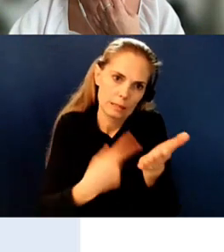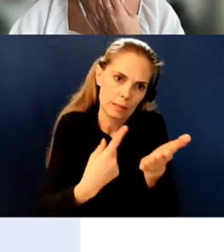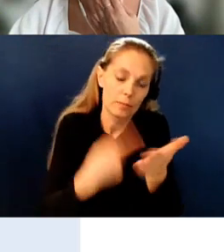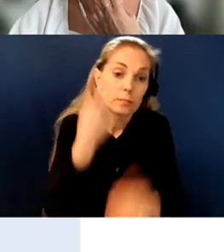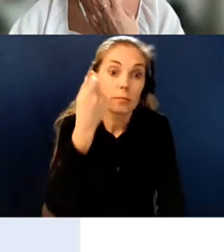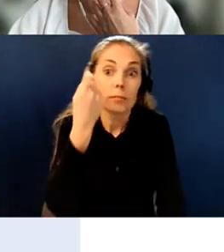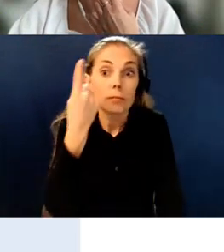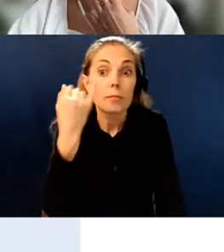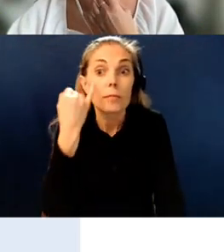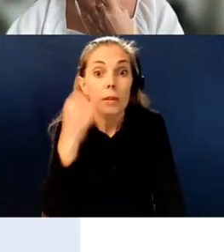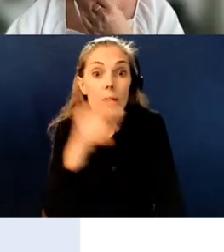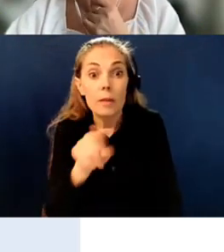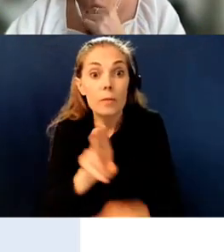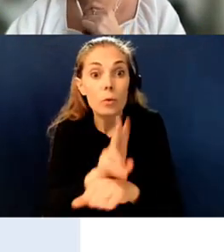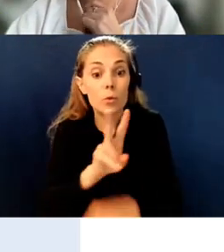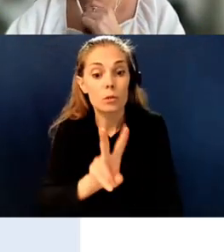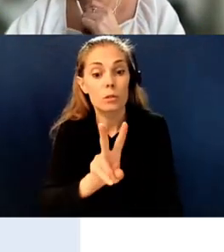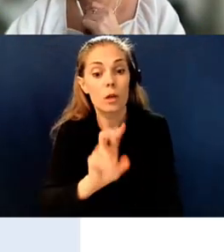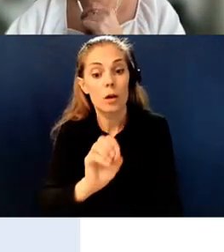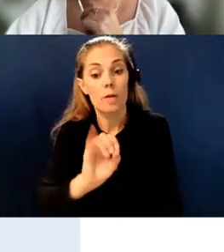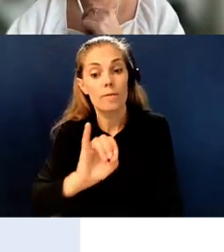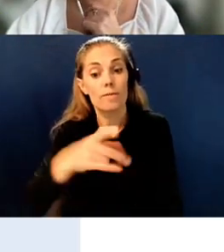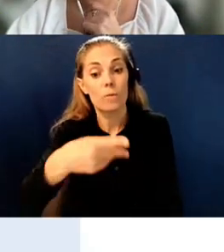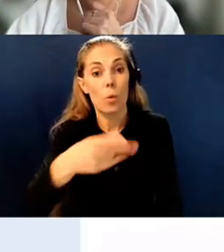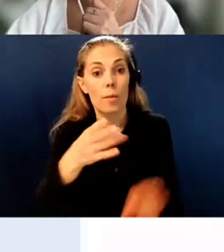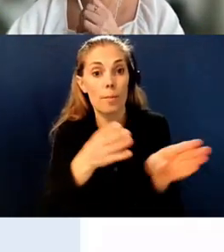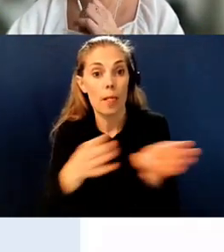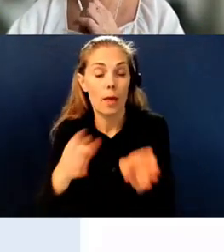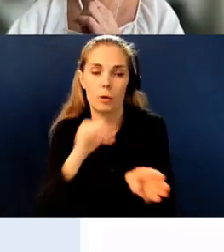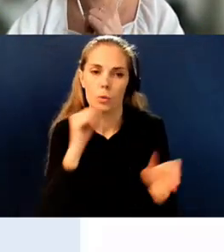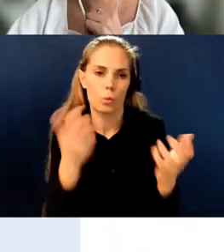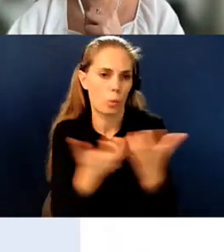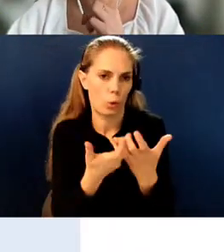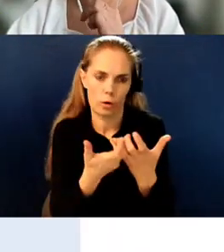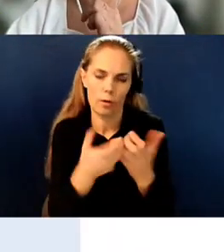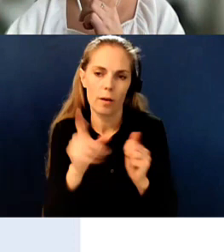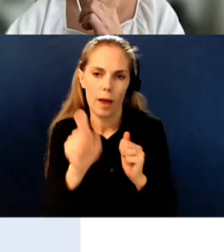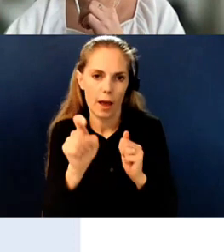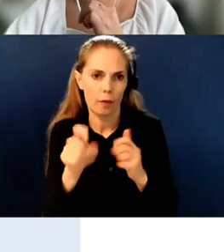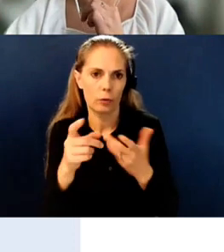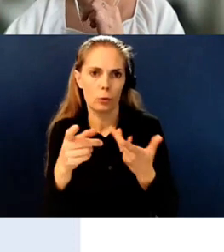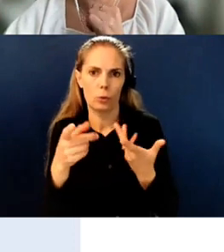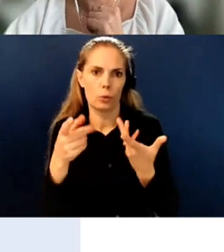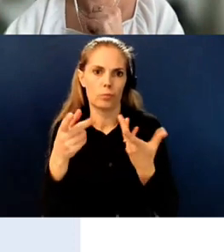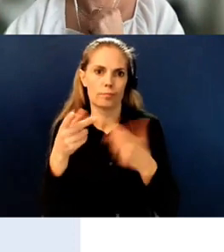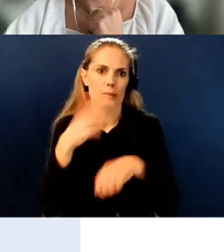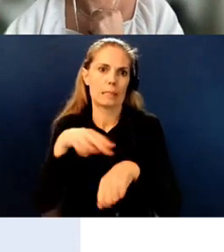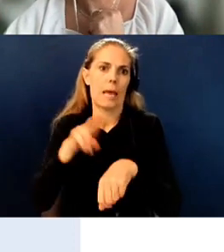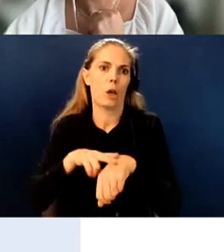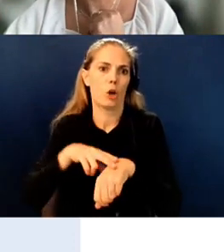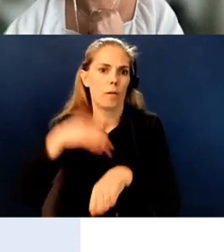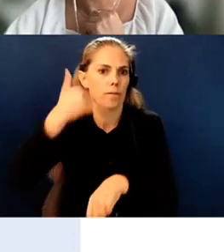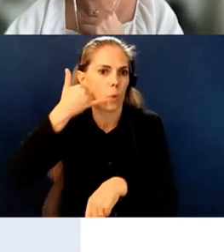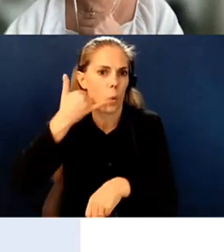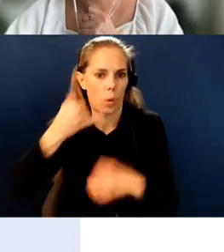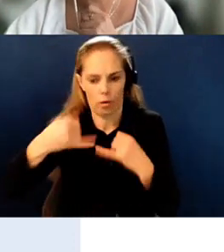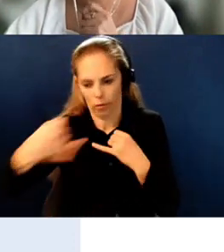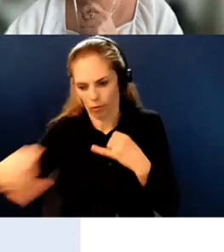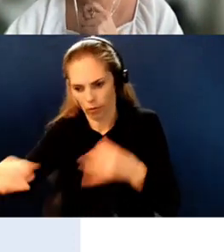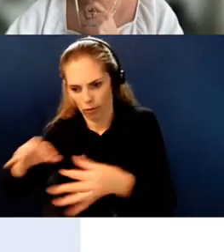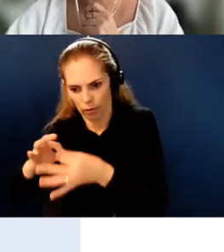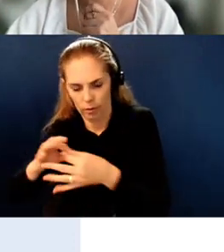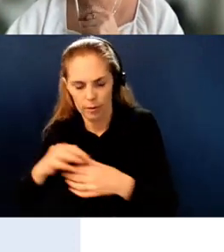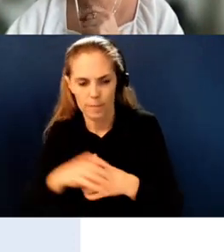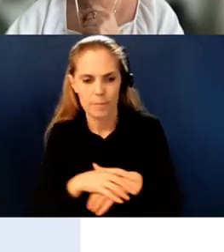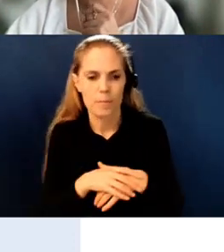It can't already provision for SMS, and it's got to work with our providers and so forth. So it doesn't always work. It's not as